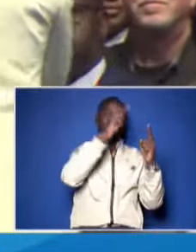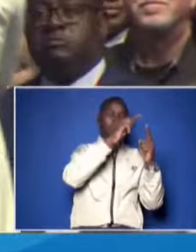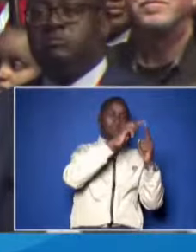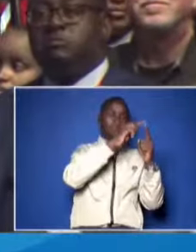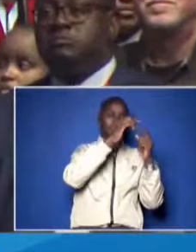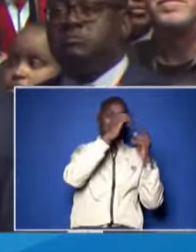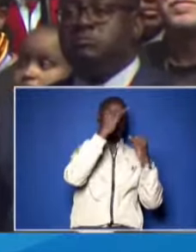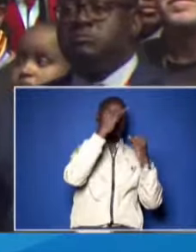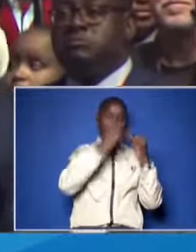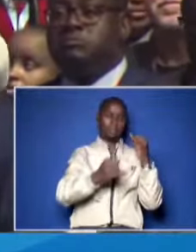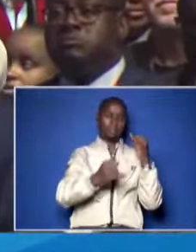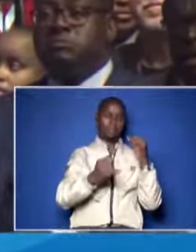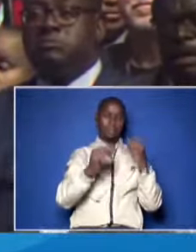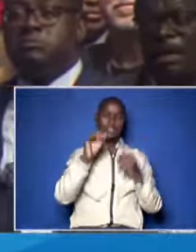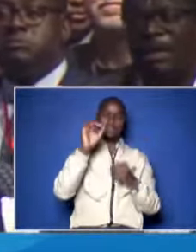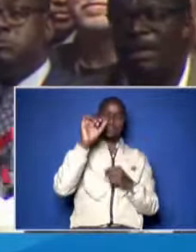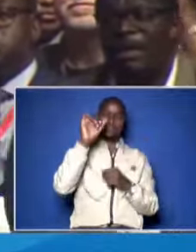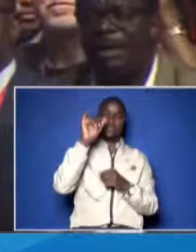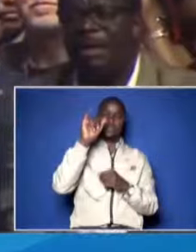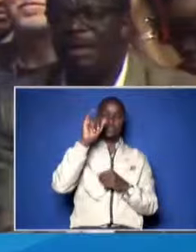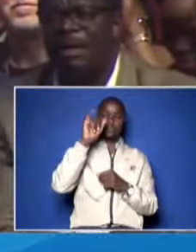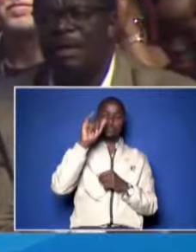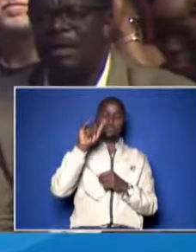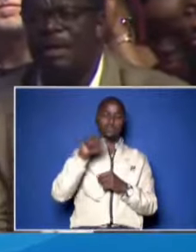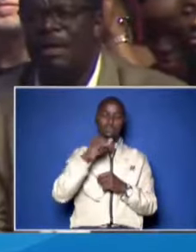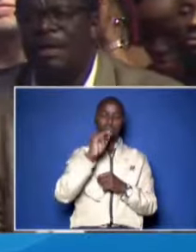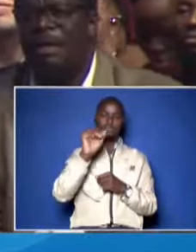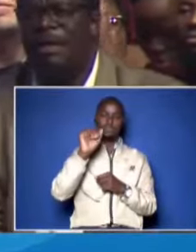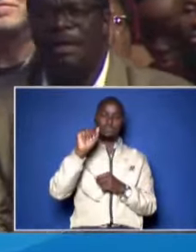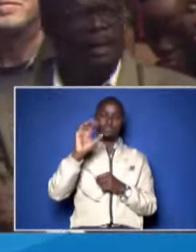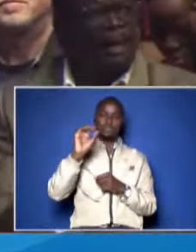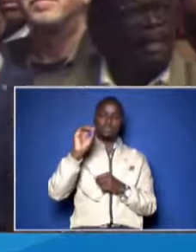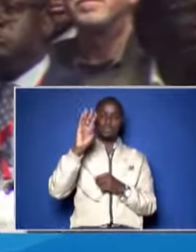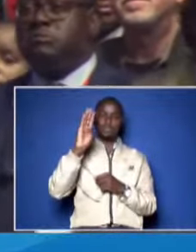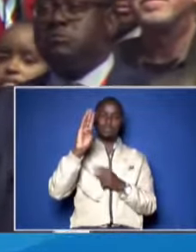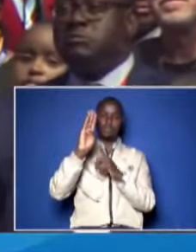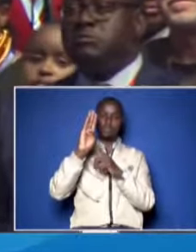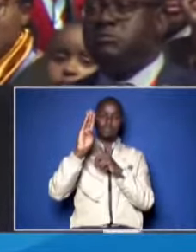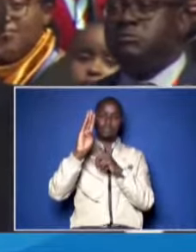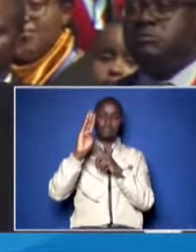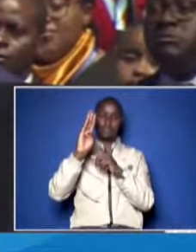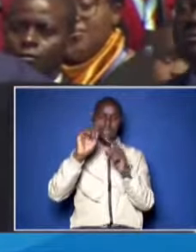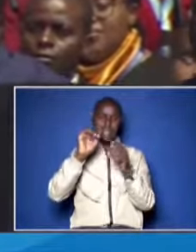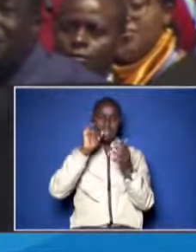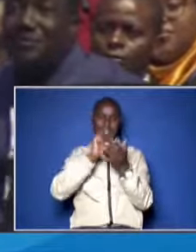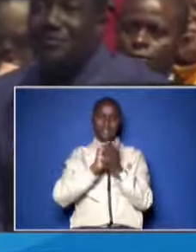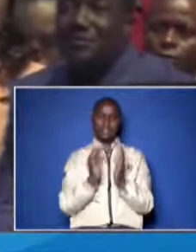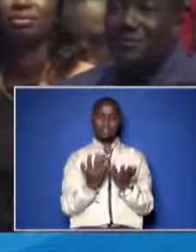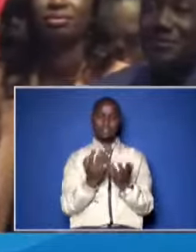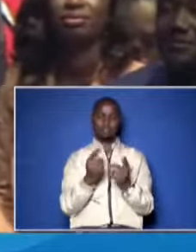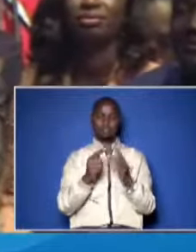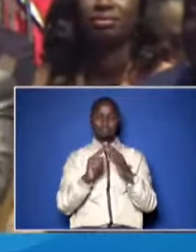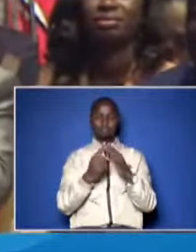Joseph when I discovered that that's what I began to do